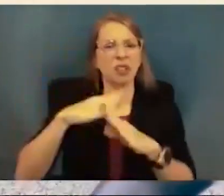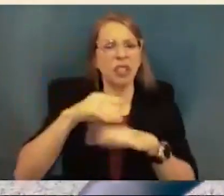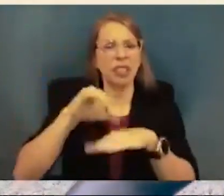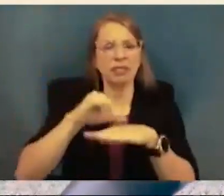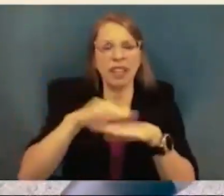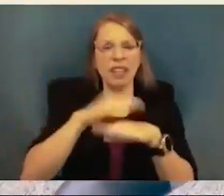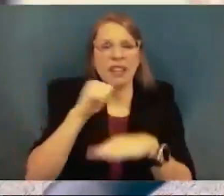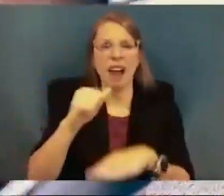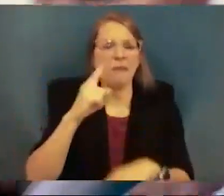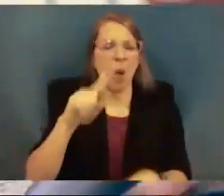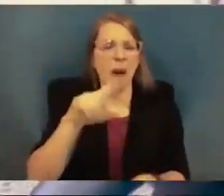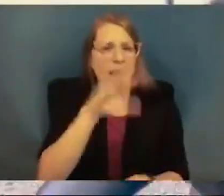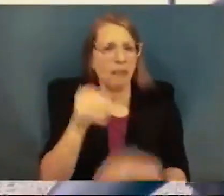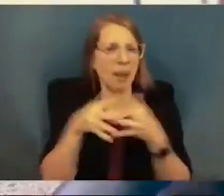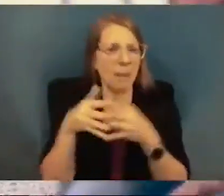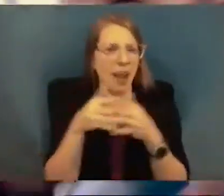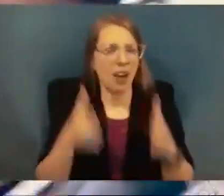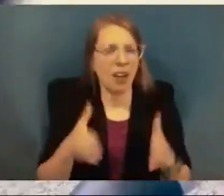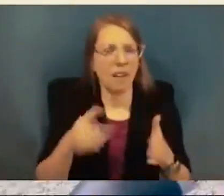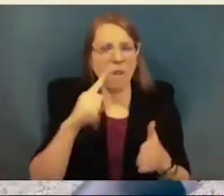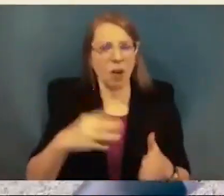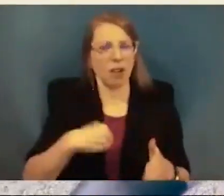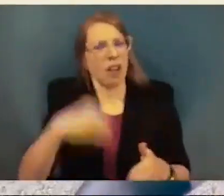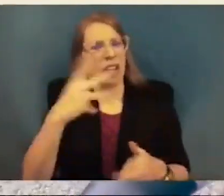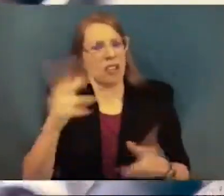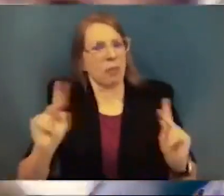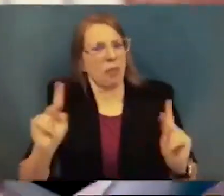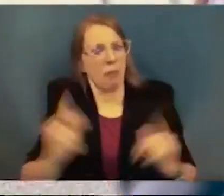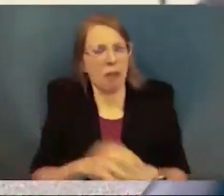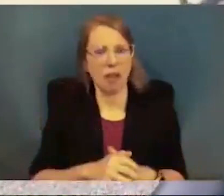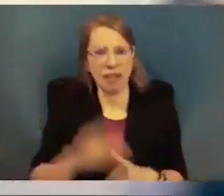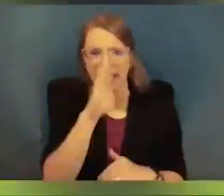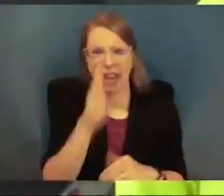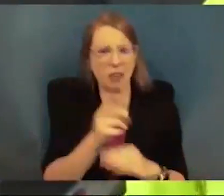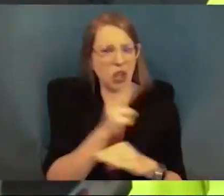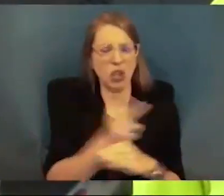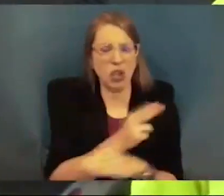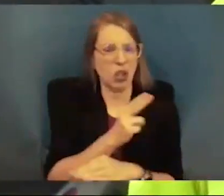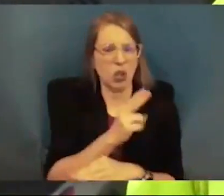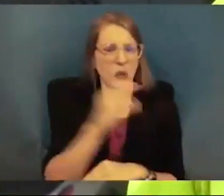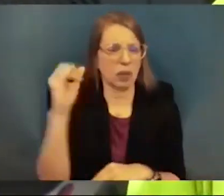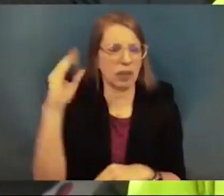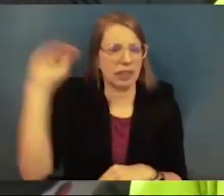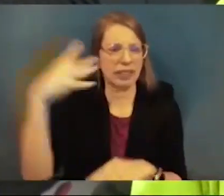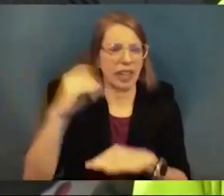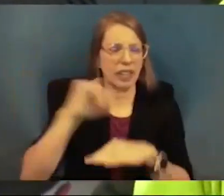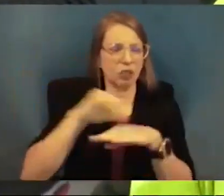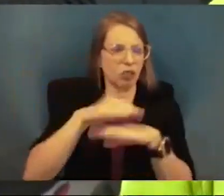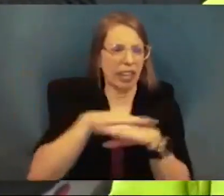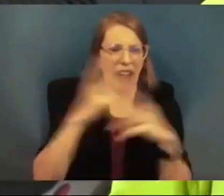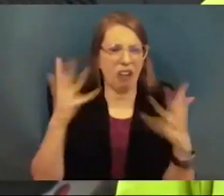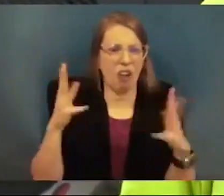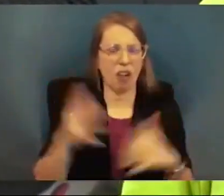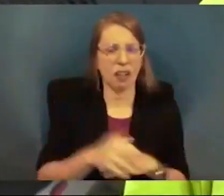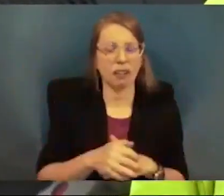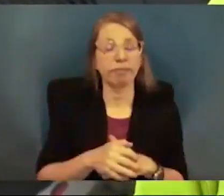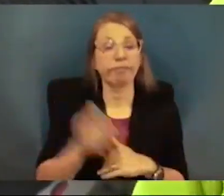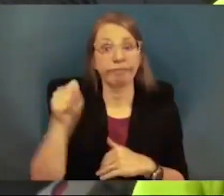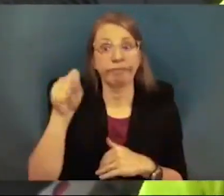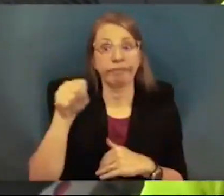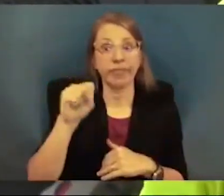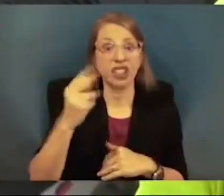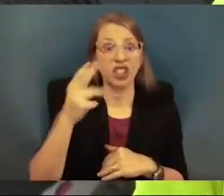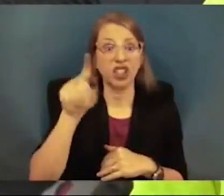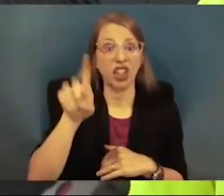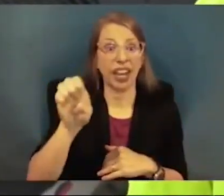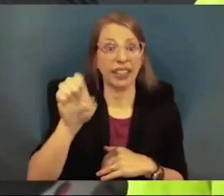The sunscreen was for Caucasian people, so we never used sunscreen at all. Definitely shaded areas, long sleeves, long